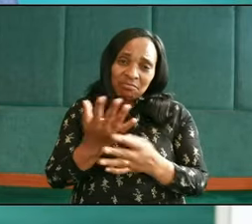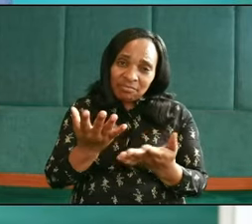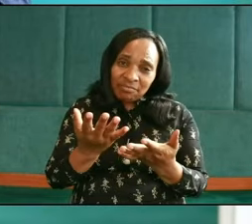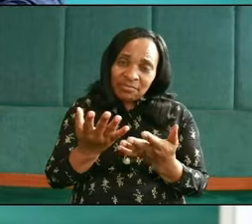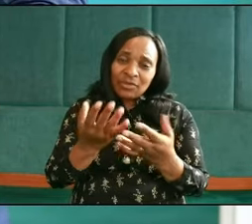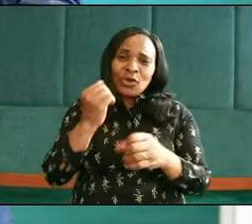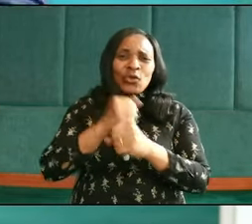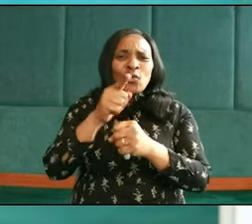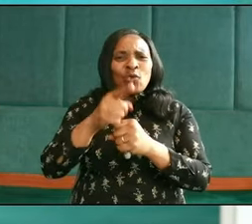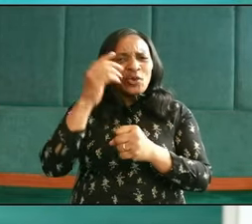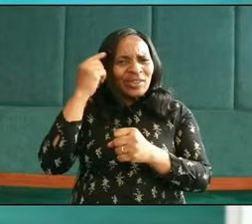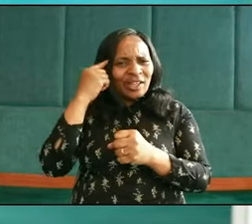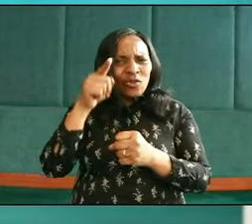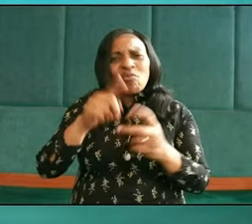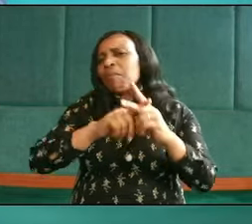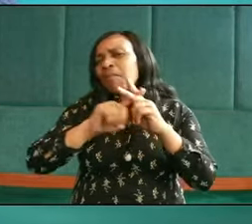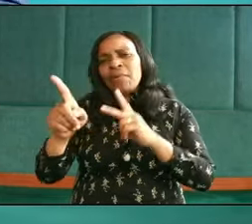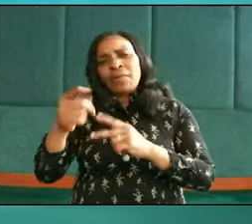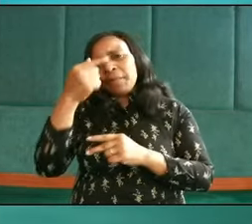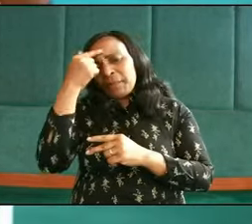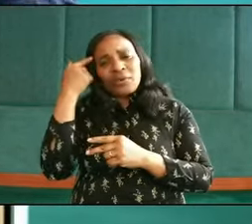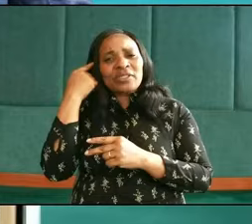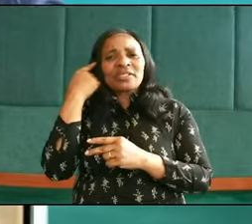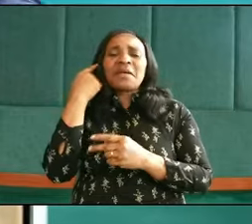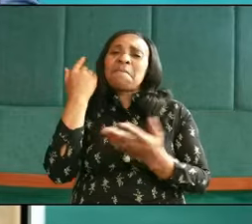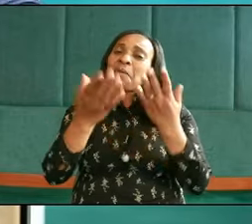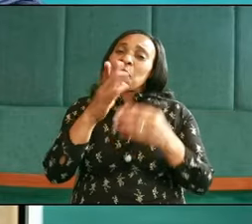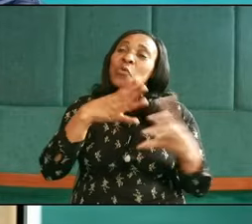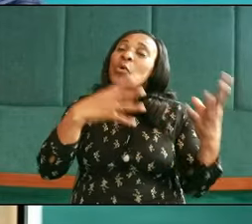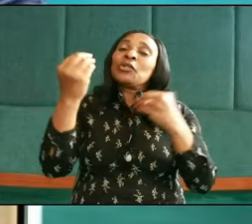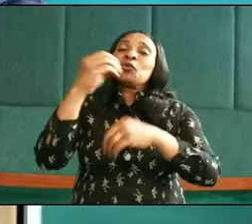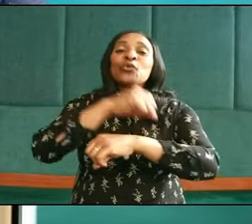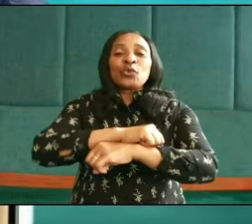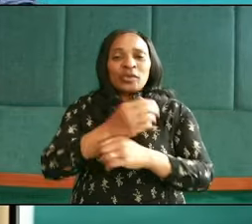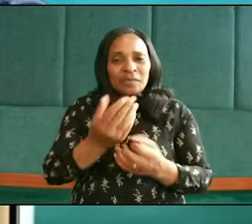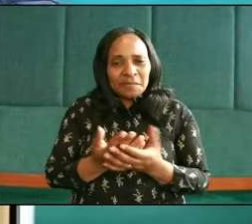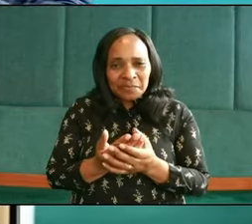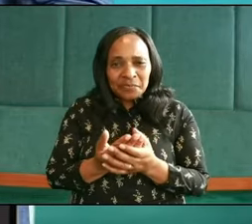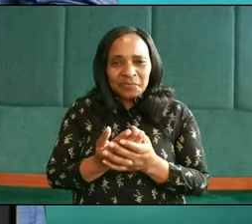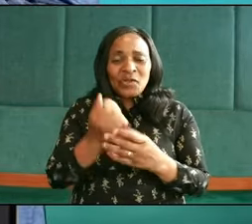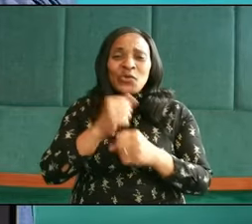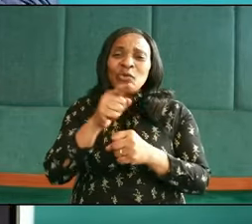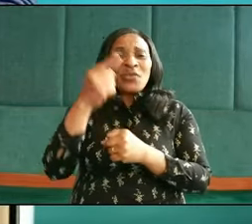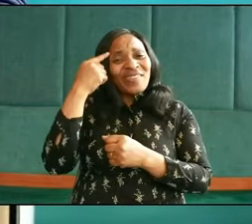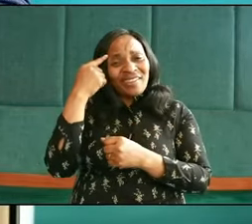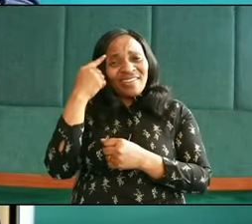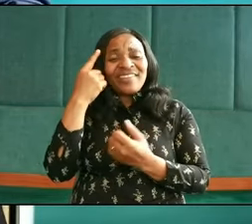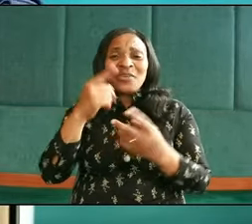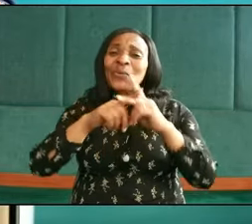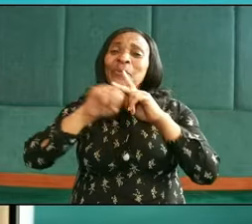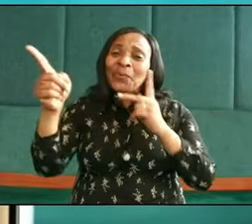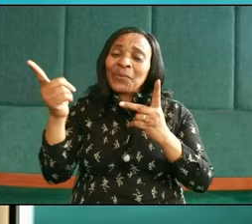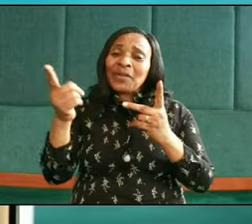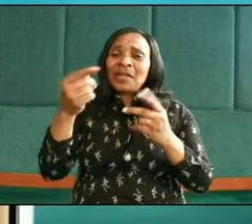you escaped because maybe you went to school? Do you think you escaped